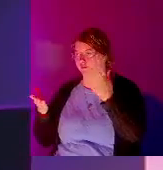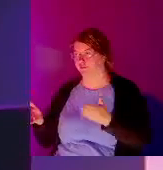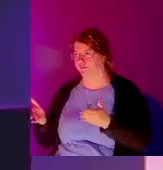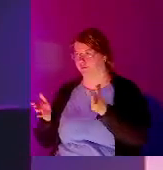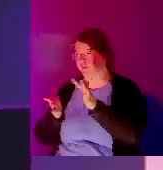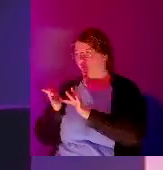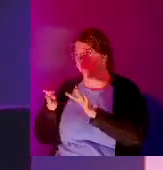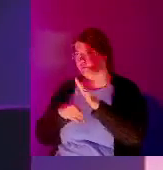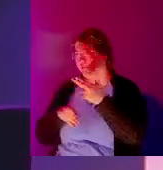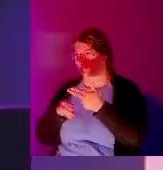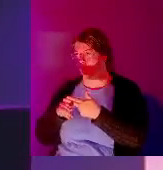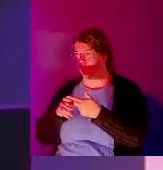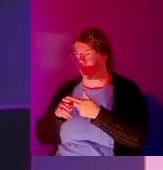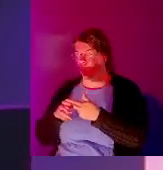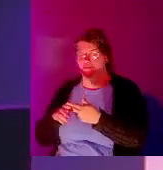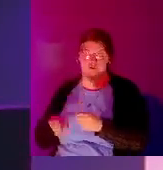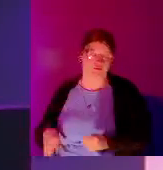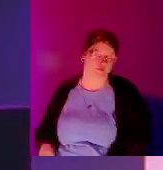All right.